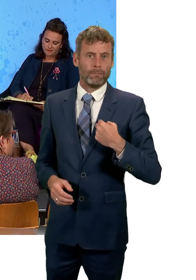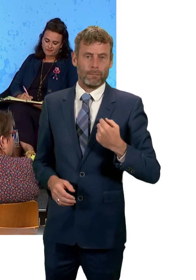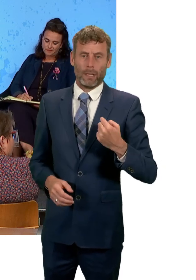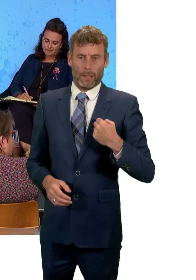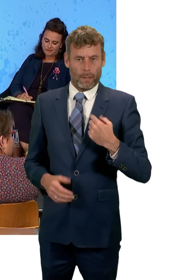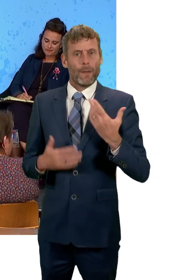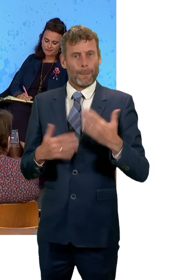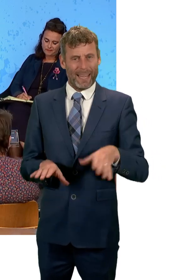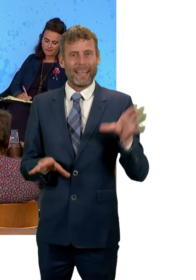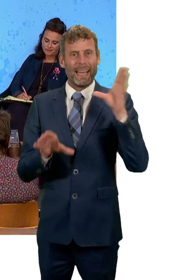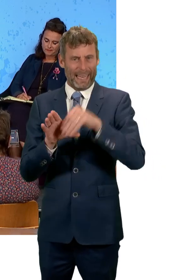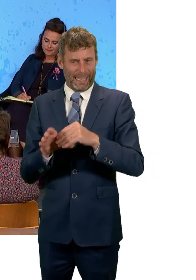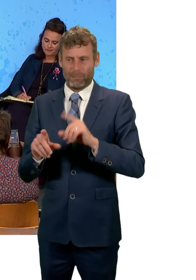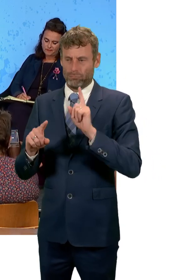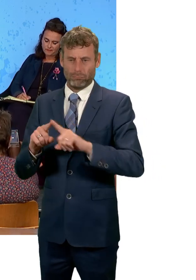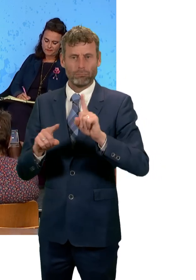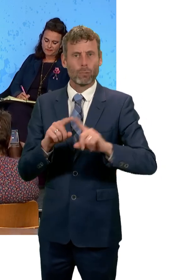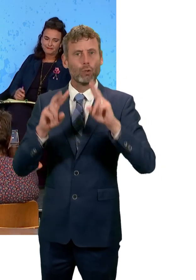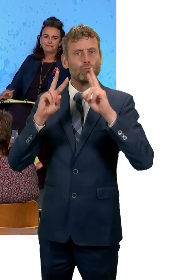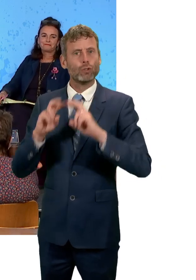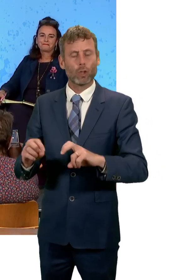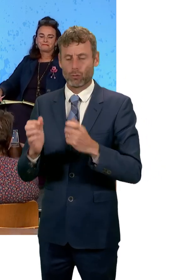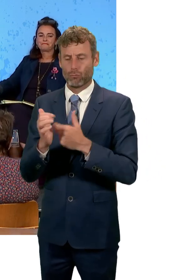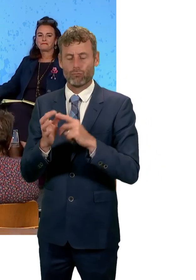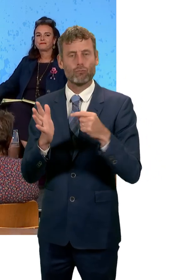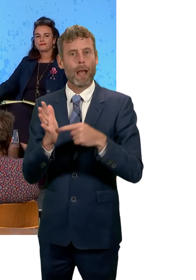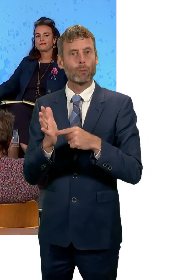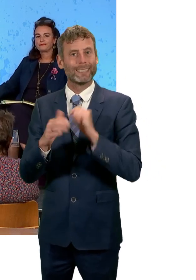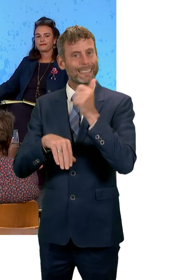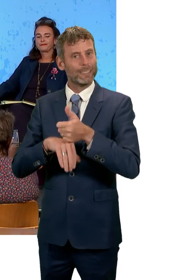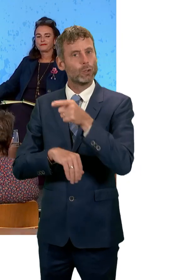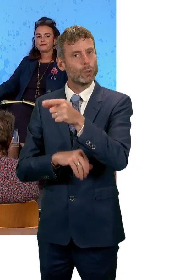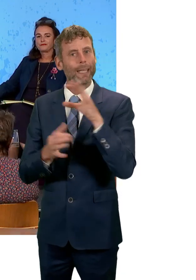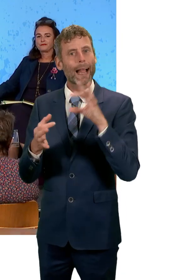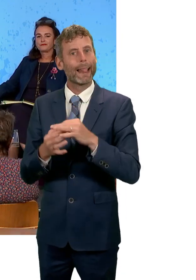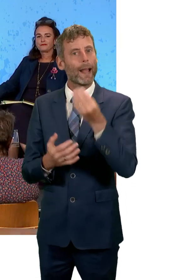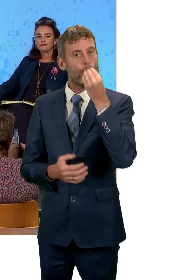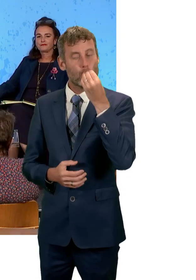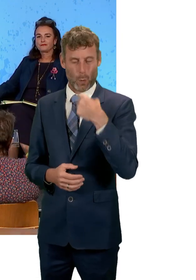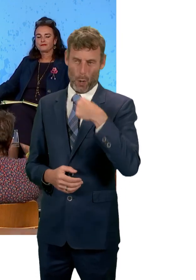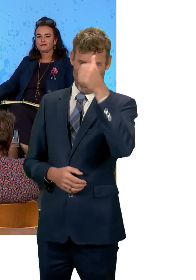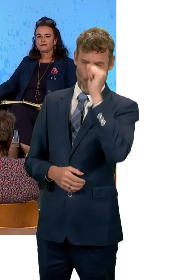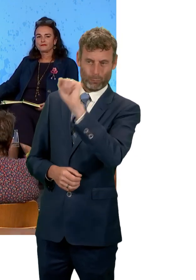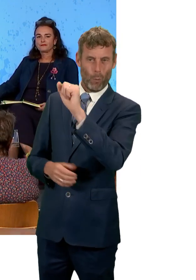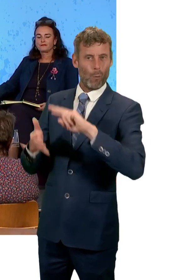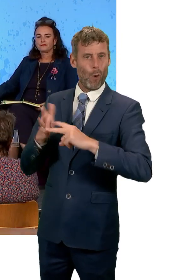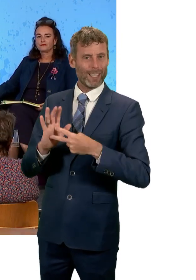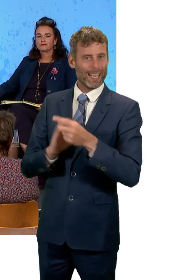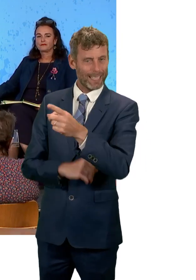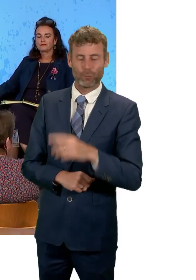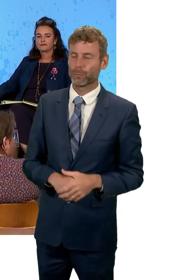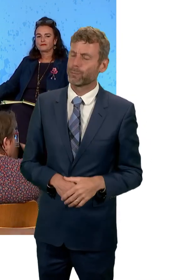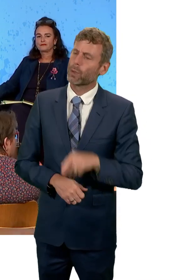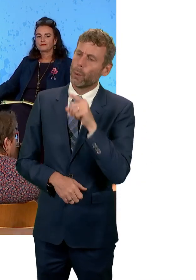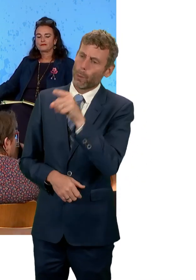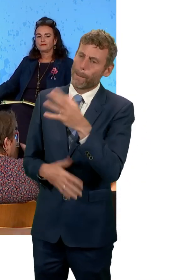We've participated in some food studies at the Rowett Institute, so we're well aware of the Rowett. I want to pick up on a couple of things that